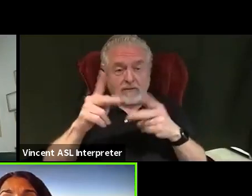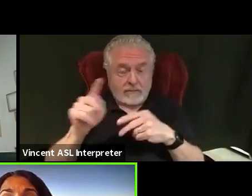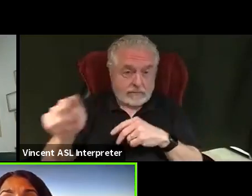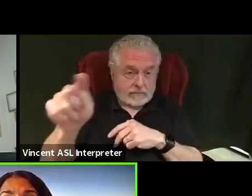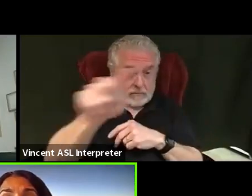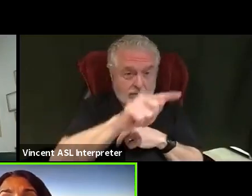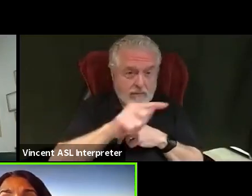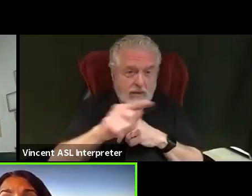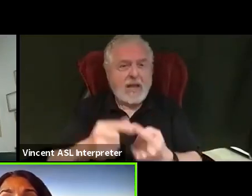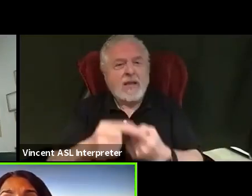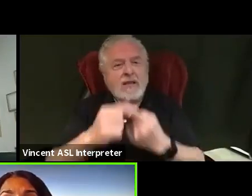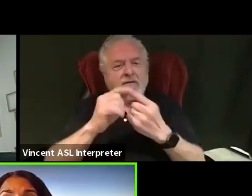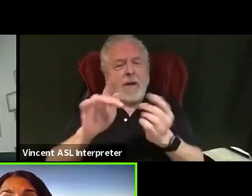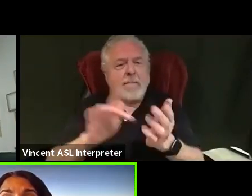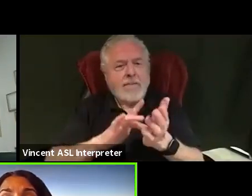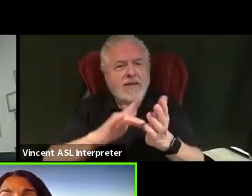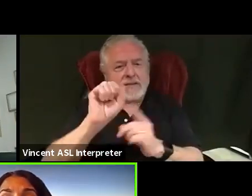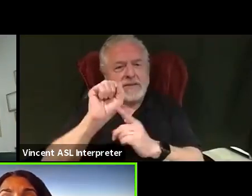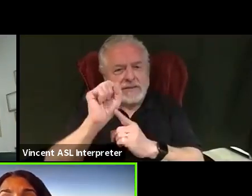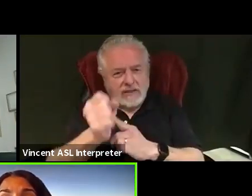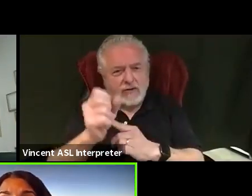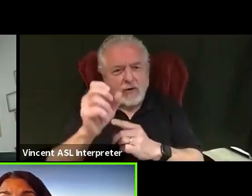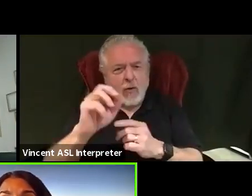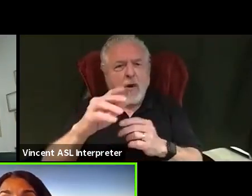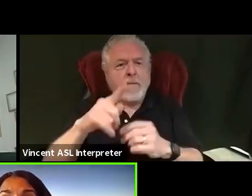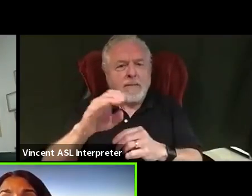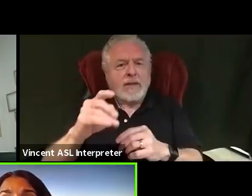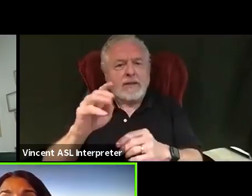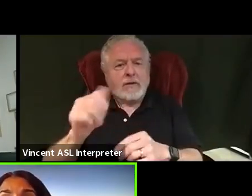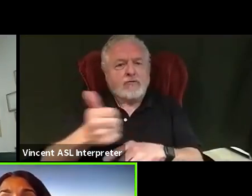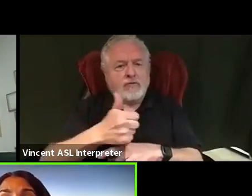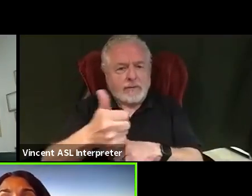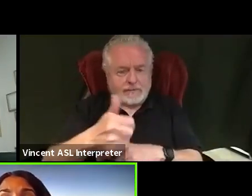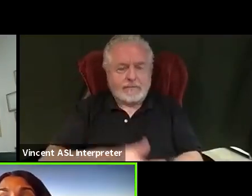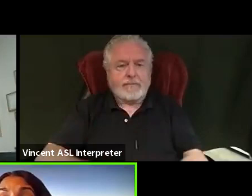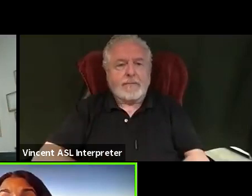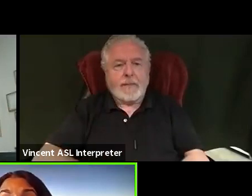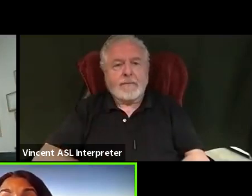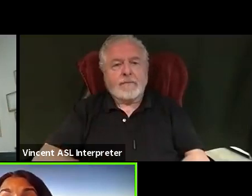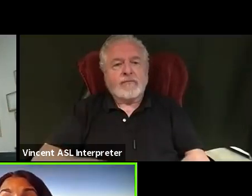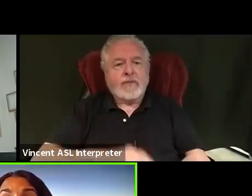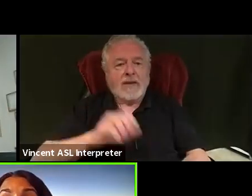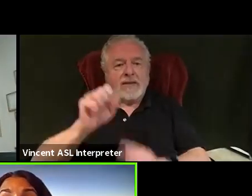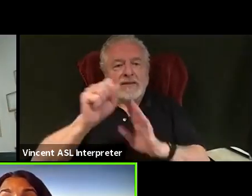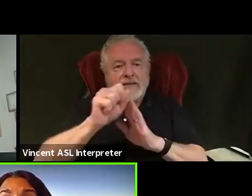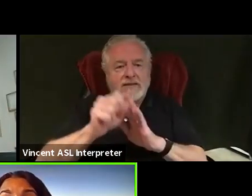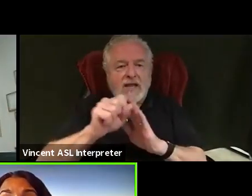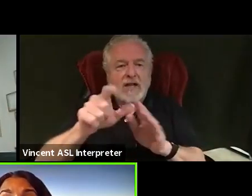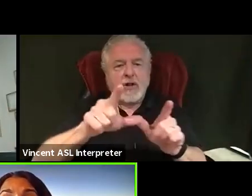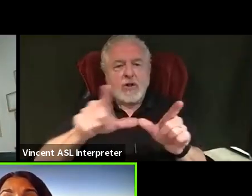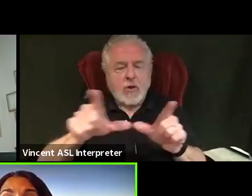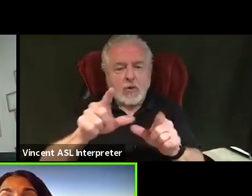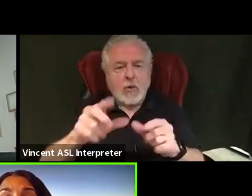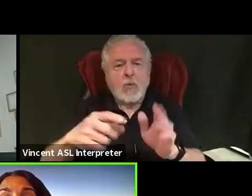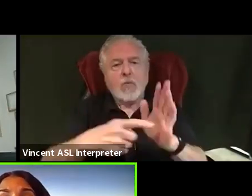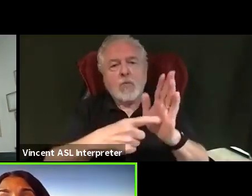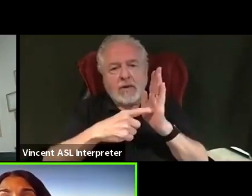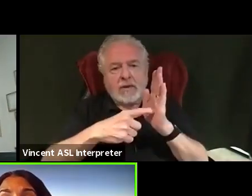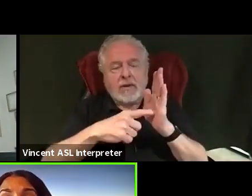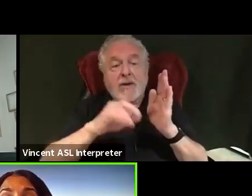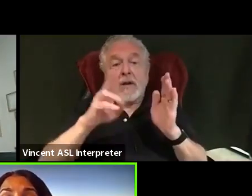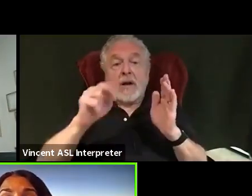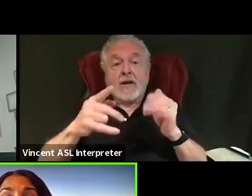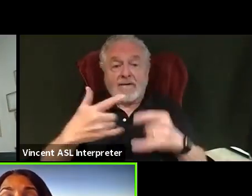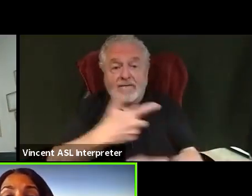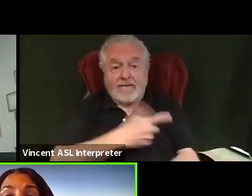scenarios, except for in medical settings or on public transportation, subject to state and local regulations.